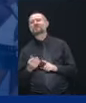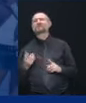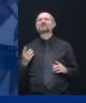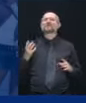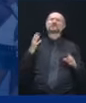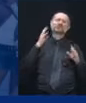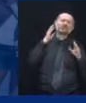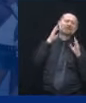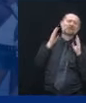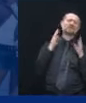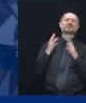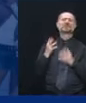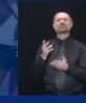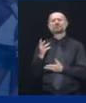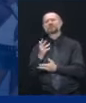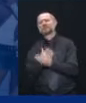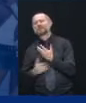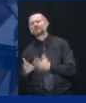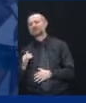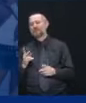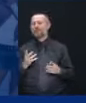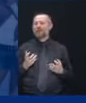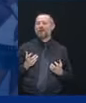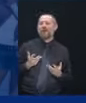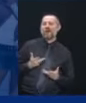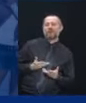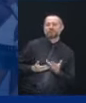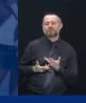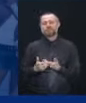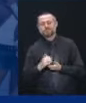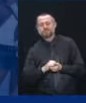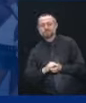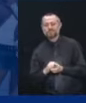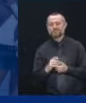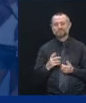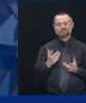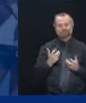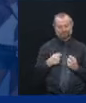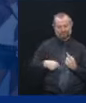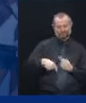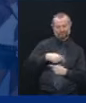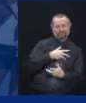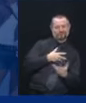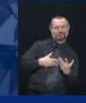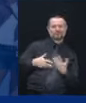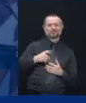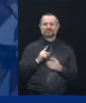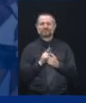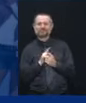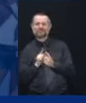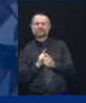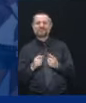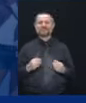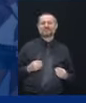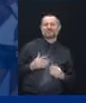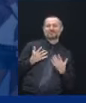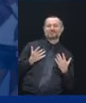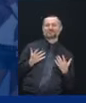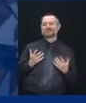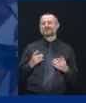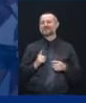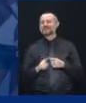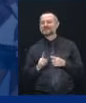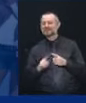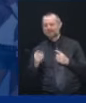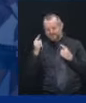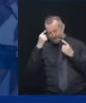makes a city a city. That's why people want to be in density, because they want that energy, they want that stimulation, they